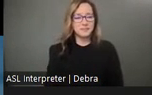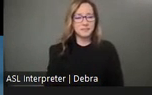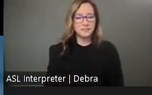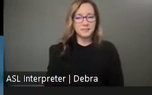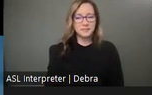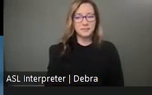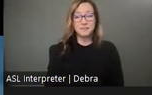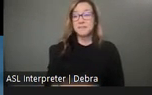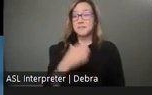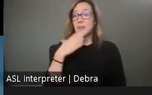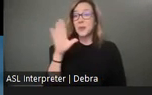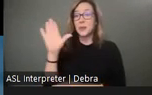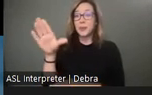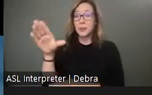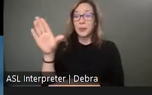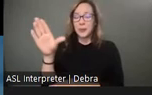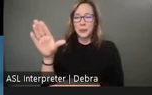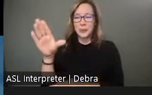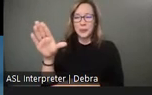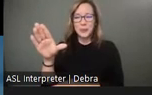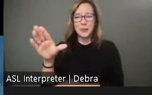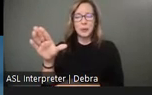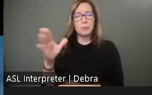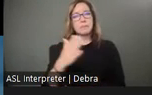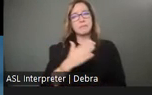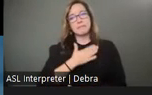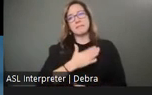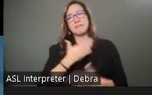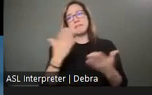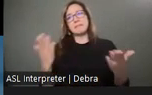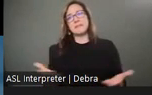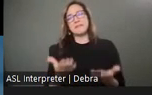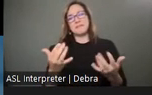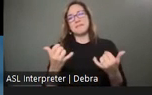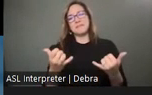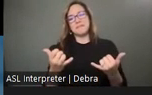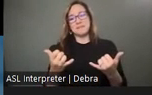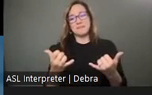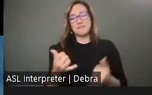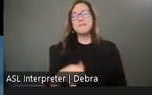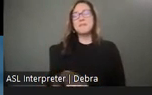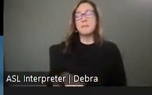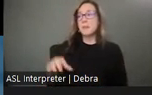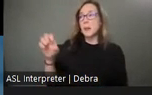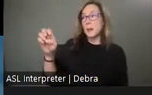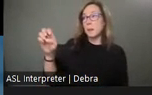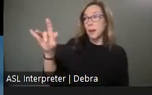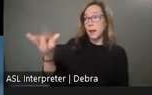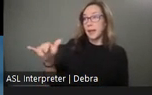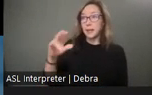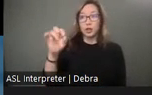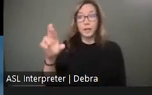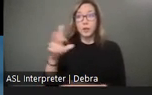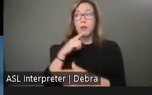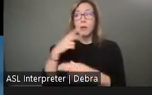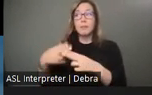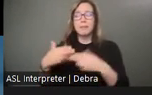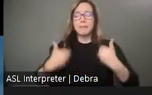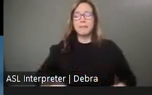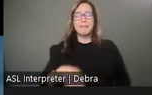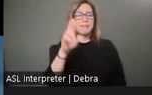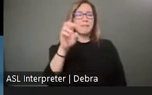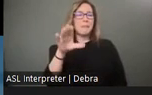Good afternoon, everyone. It is great to be here with you all today. As Emily and Jennifer mentioned, my name is Rebecca